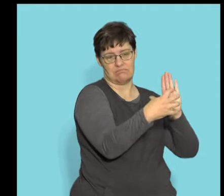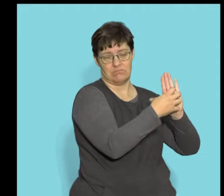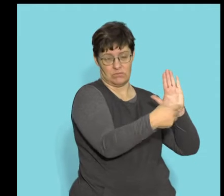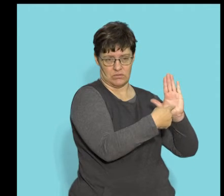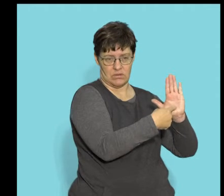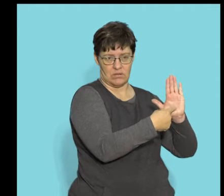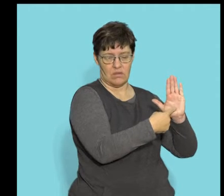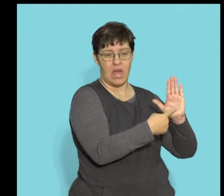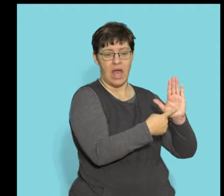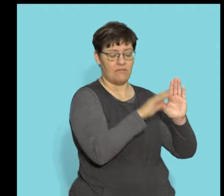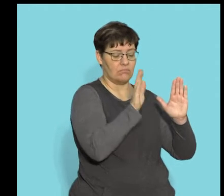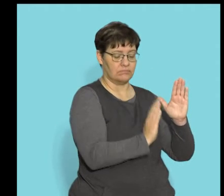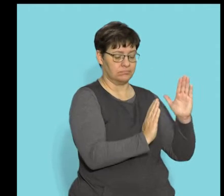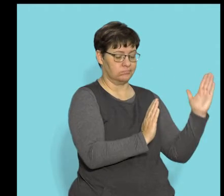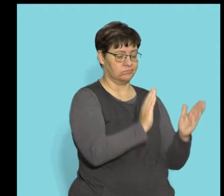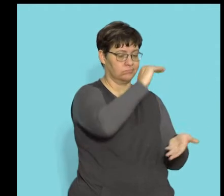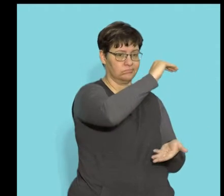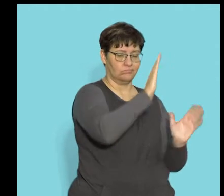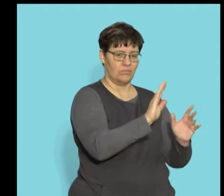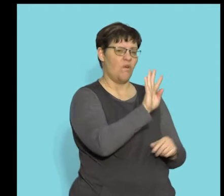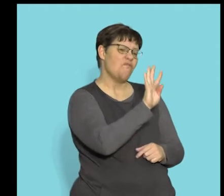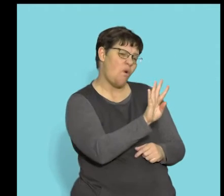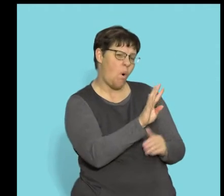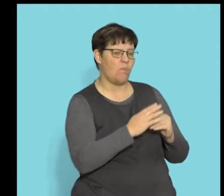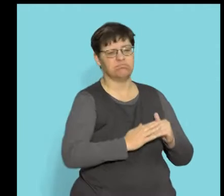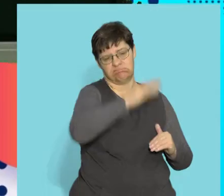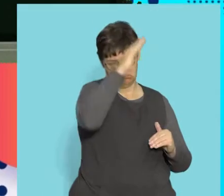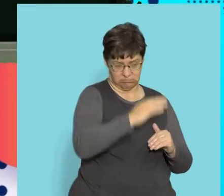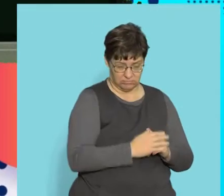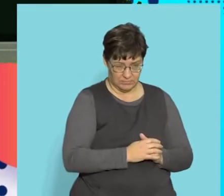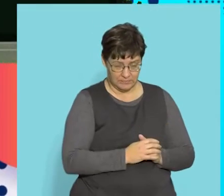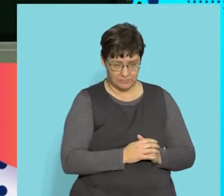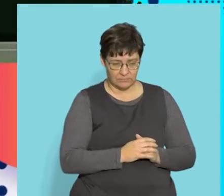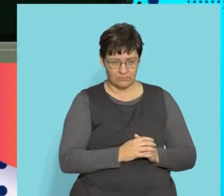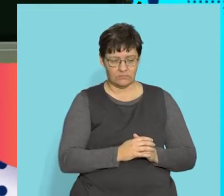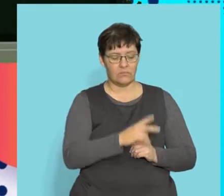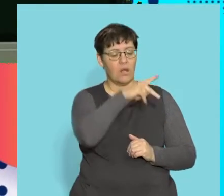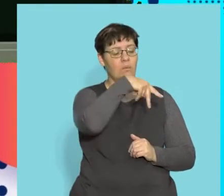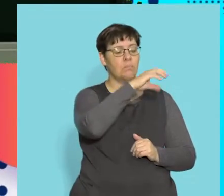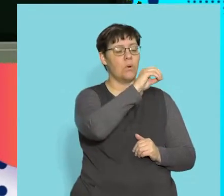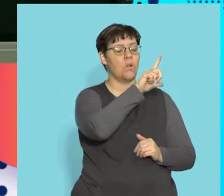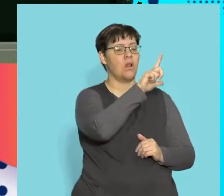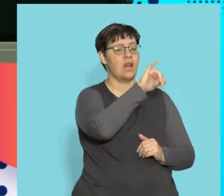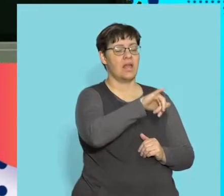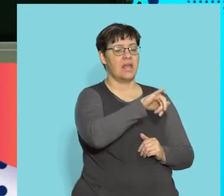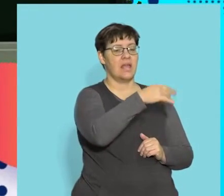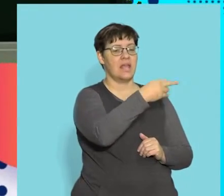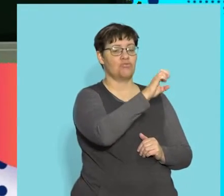with 4 or more flat surfaces. So everyone, just a reminder, a polyhedron is